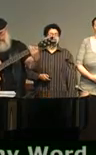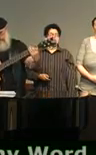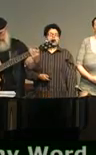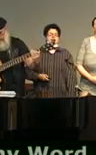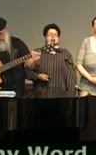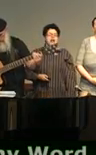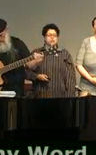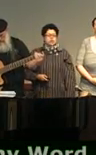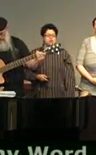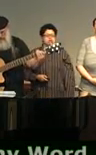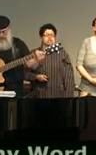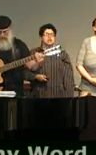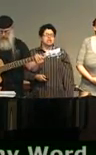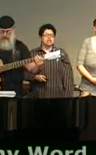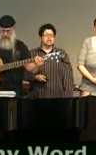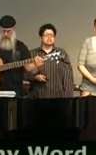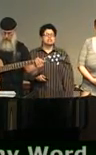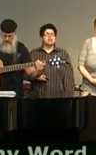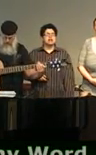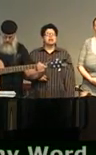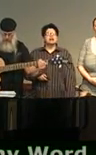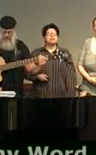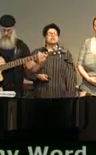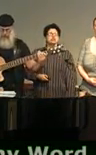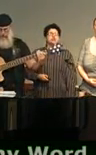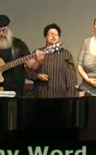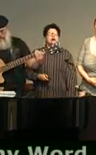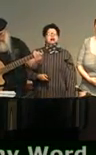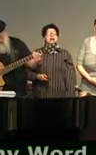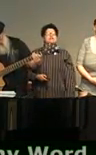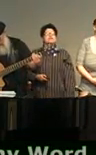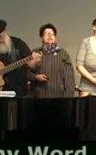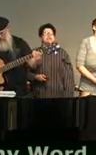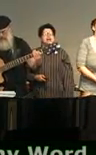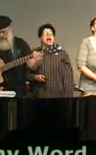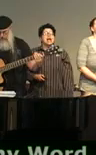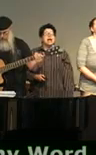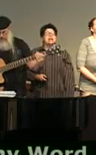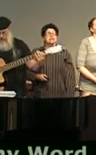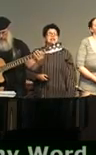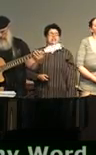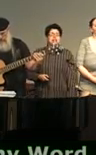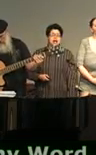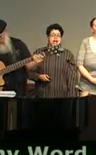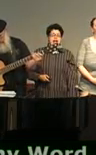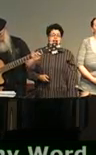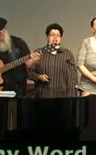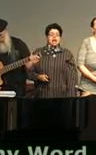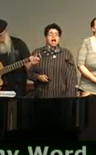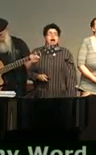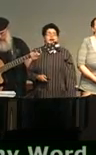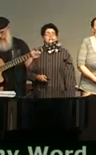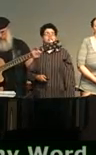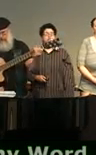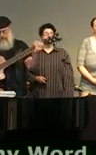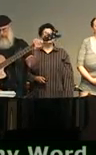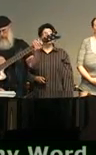end my word the lamp my feet and the